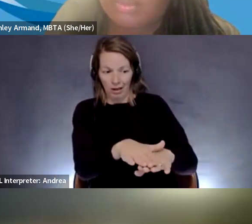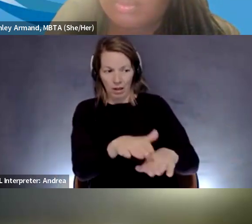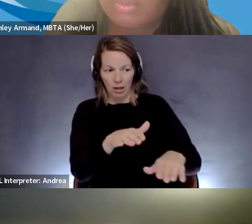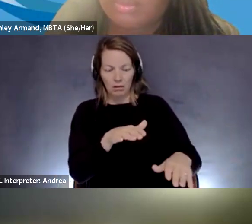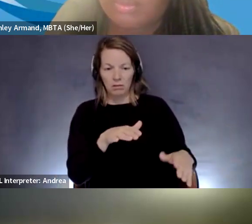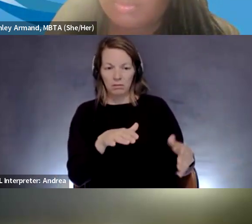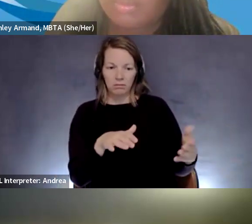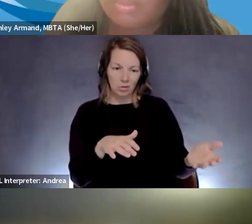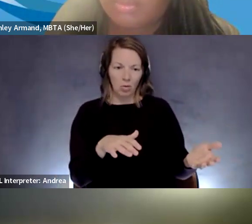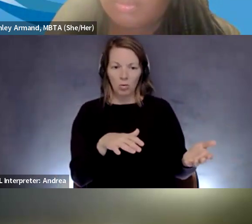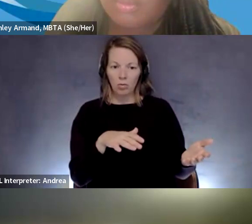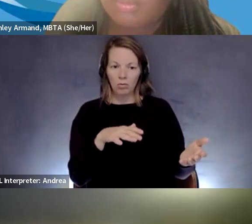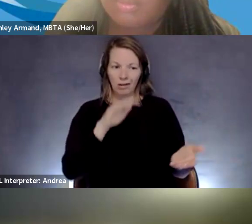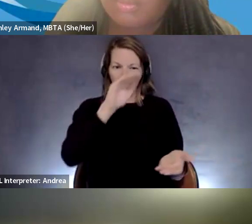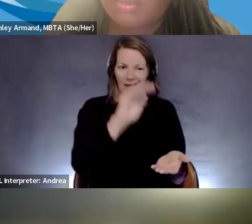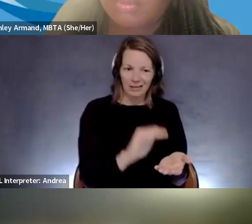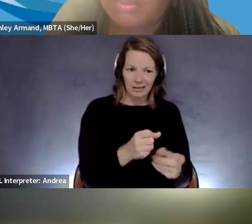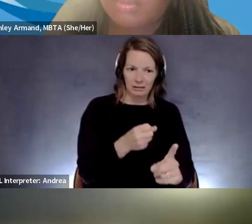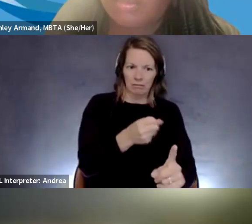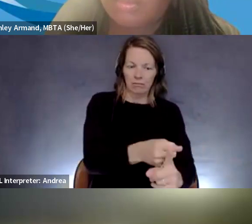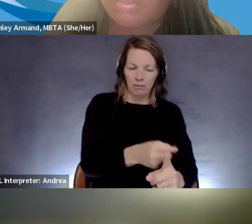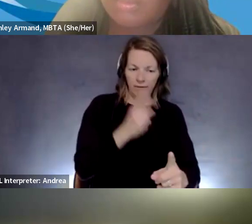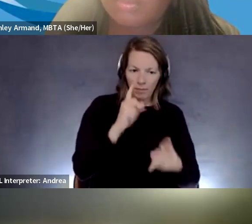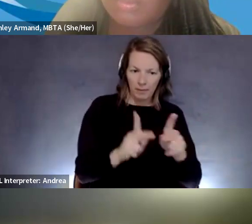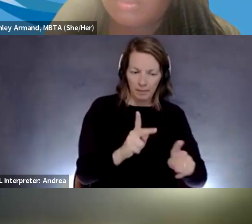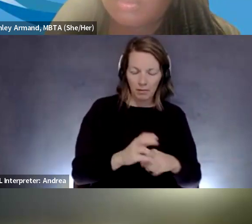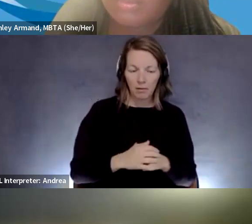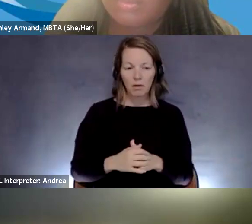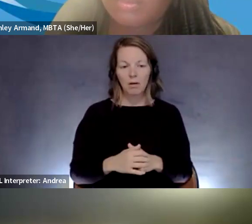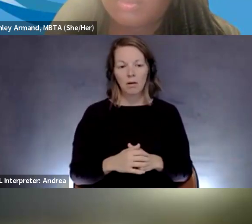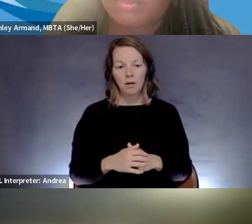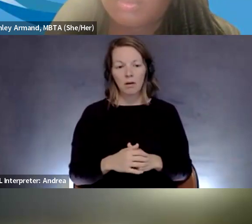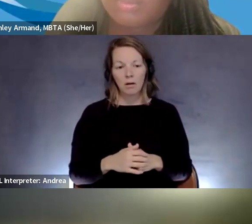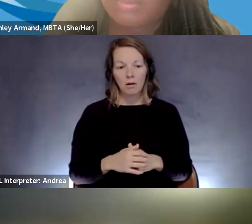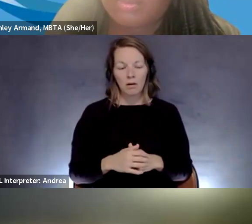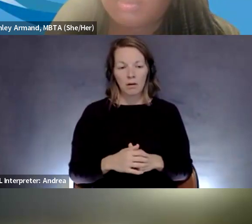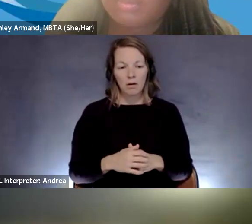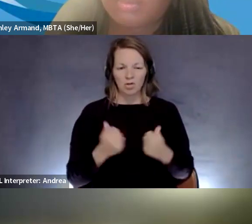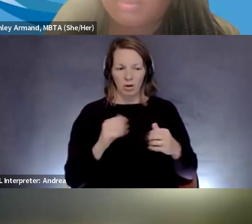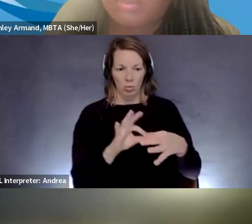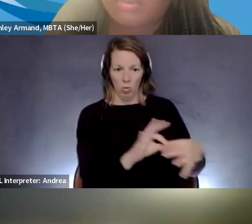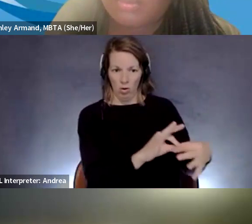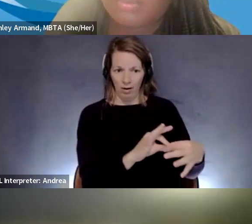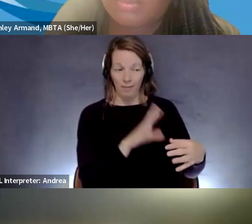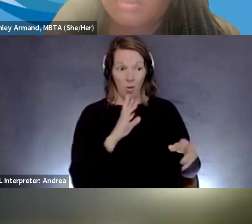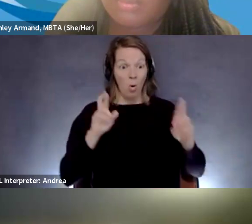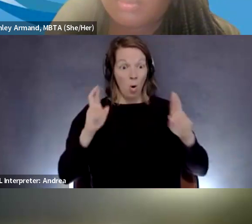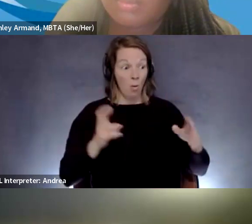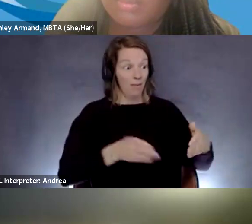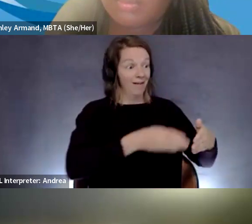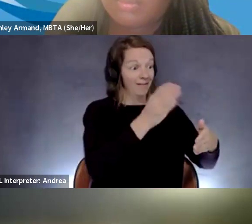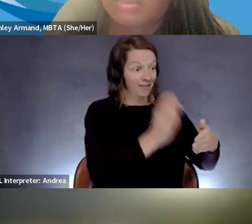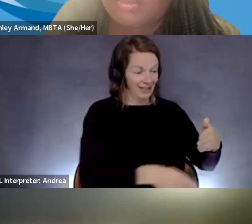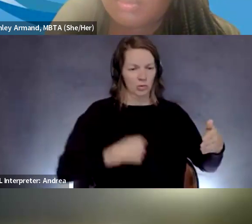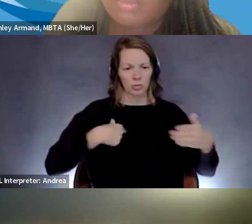the blow for the impact for the public. So we're continuing to coordinate with them, but the original hope was they were going to be done before